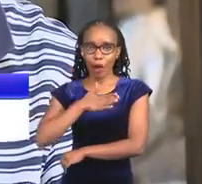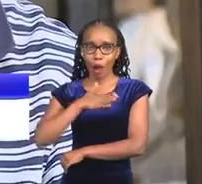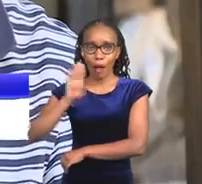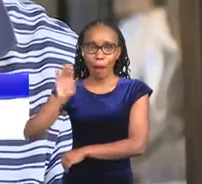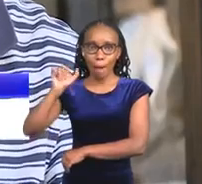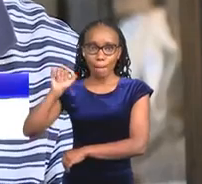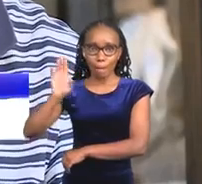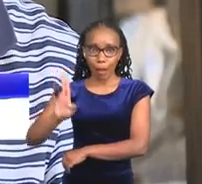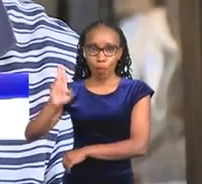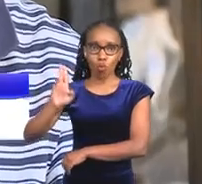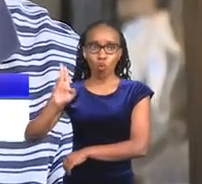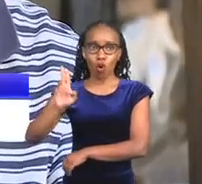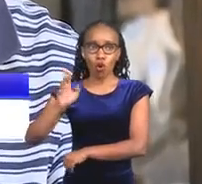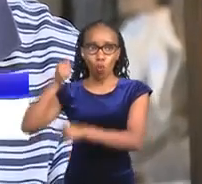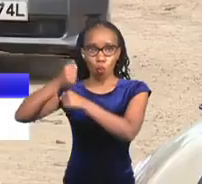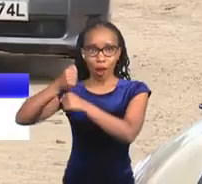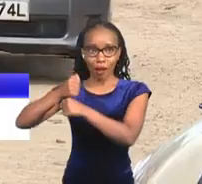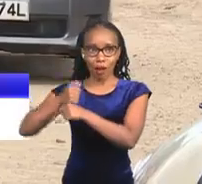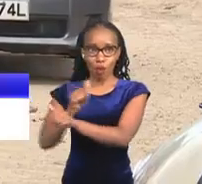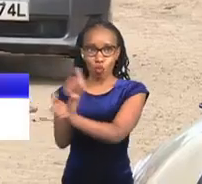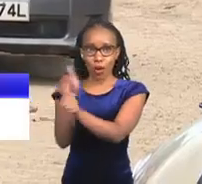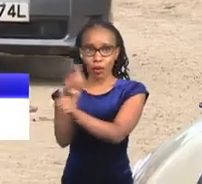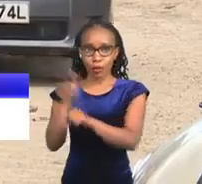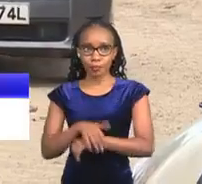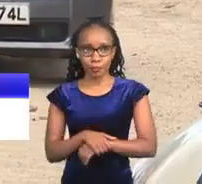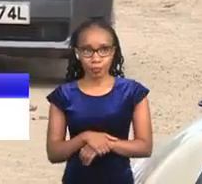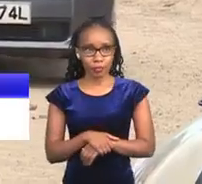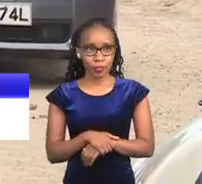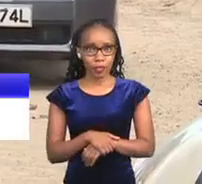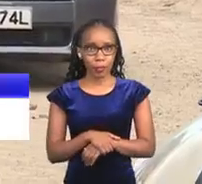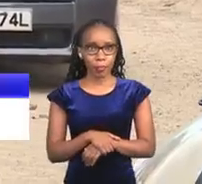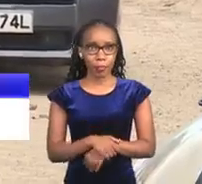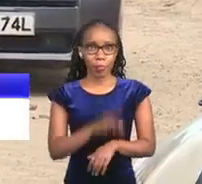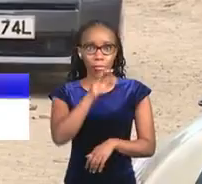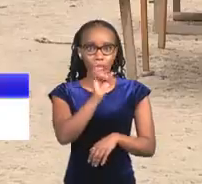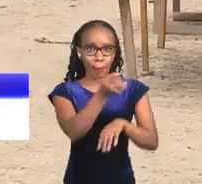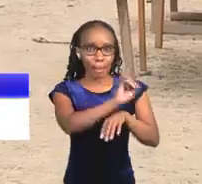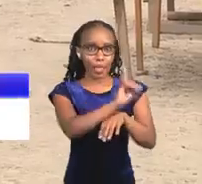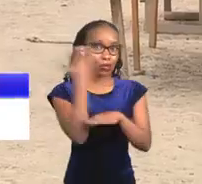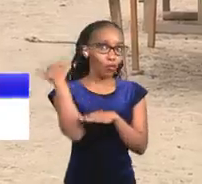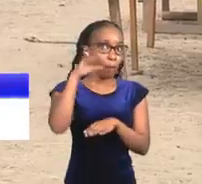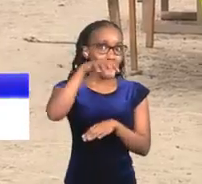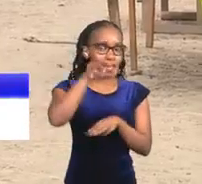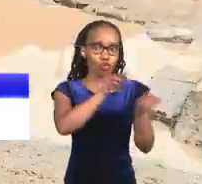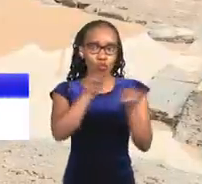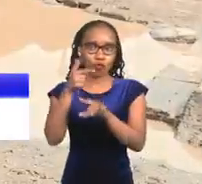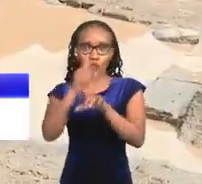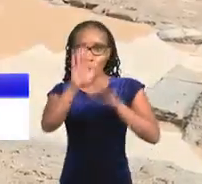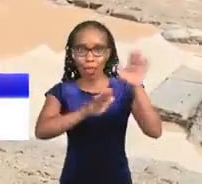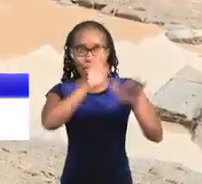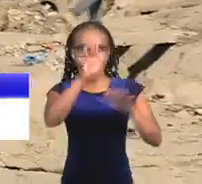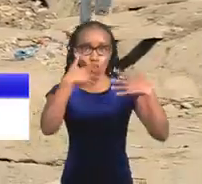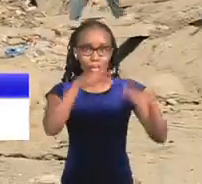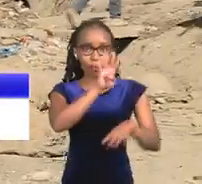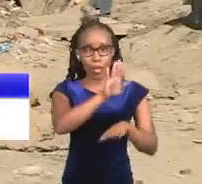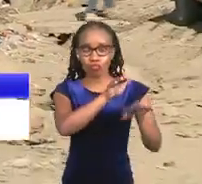Owino kwa ile kazi ambayo amefanya. It took more than 30 minutes for matatus to move from Nyayo Gate B to